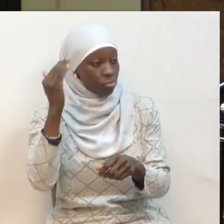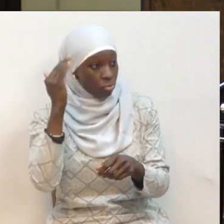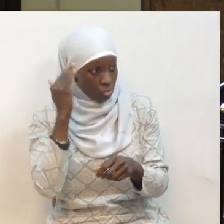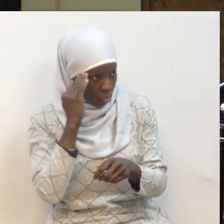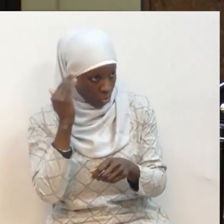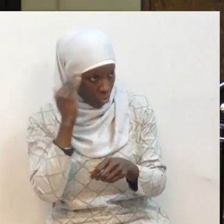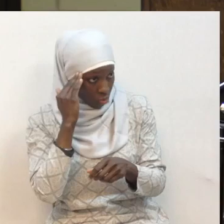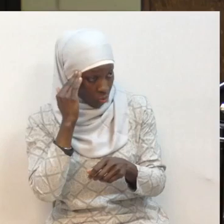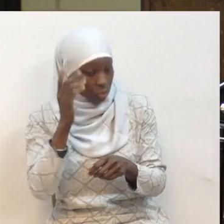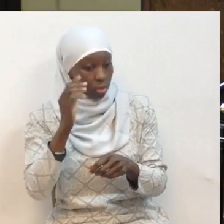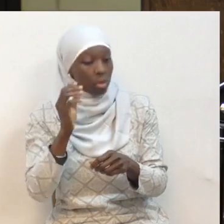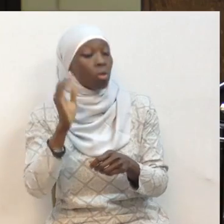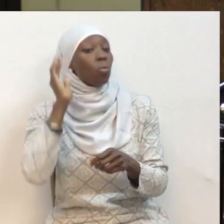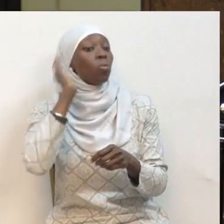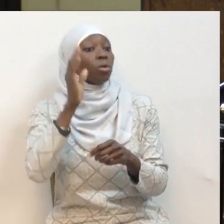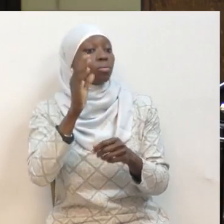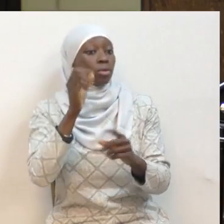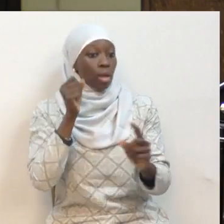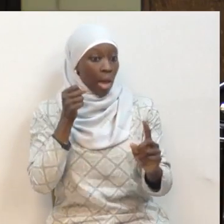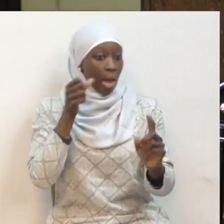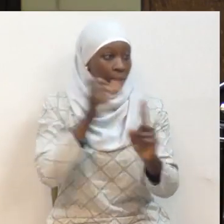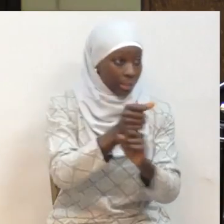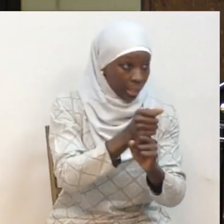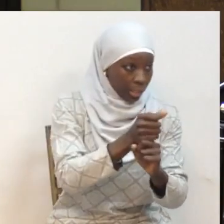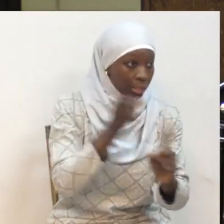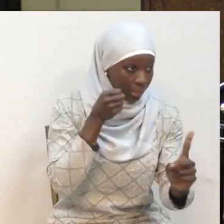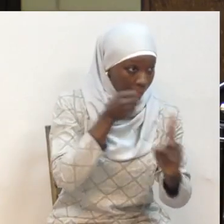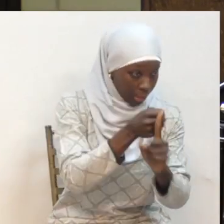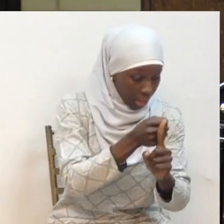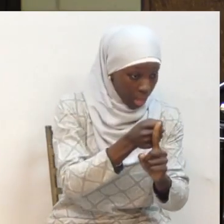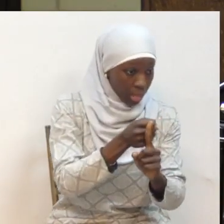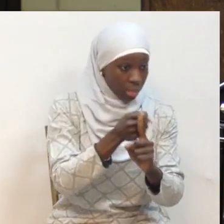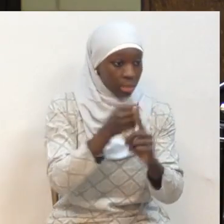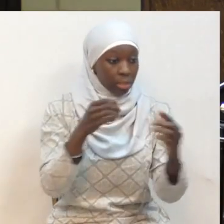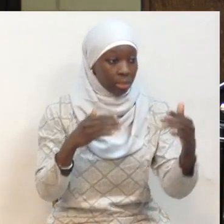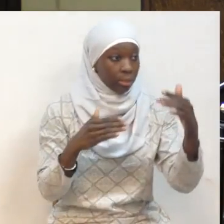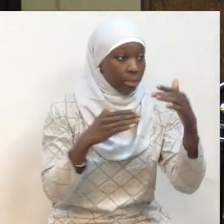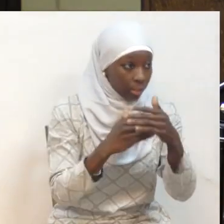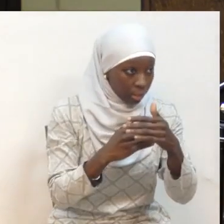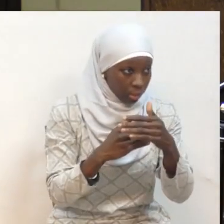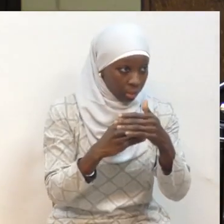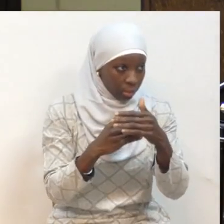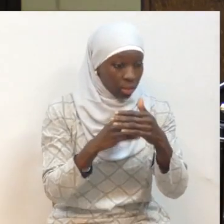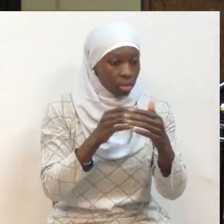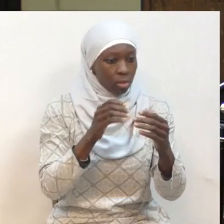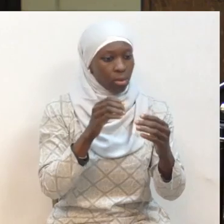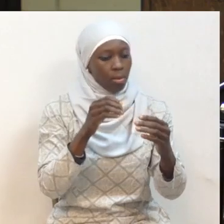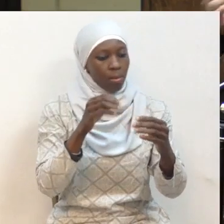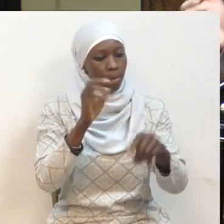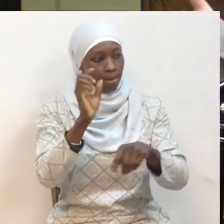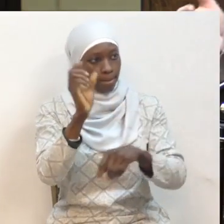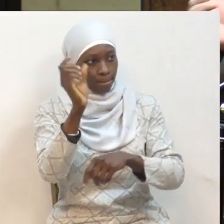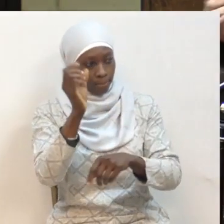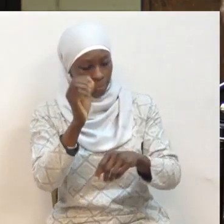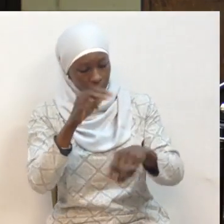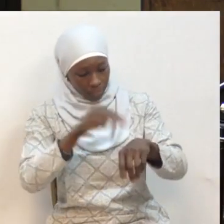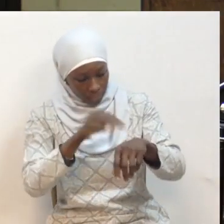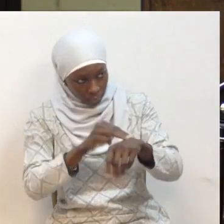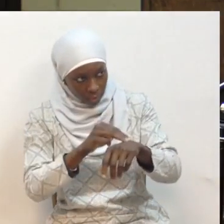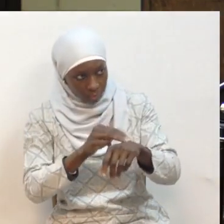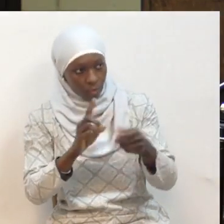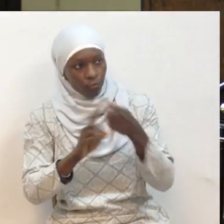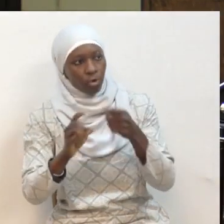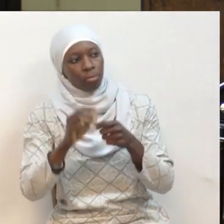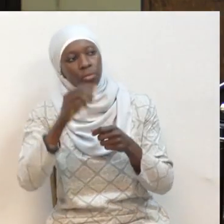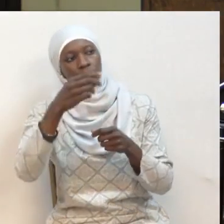Quraysh. And they were discussing whether to stay in Medina and let them come